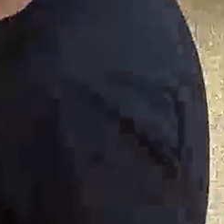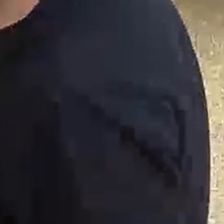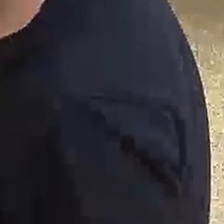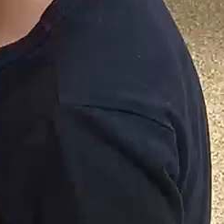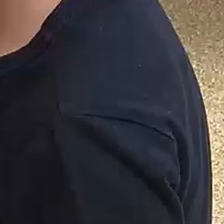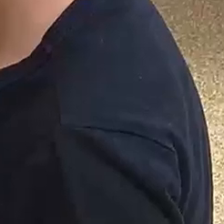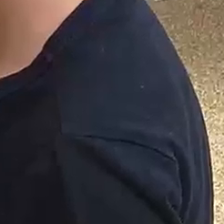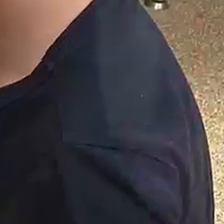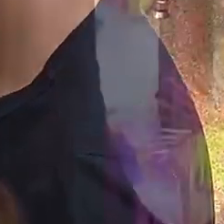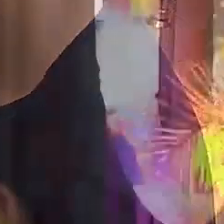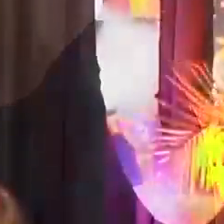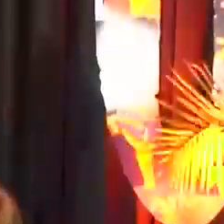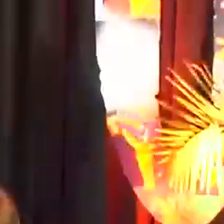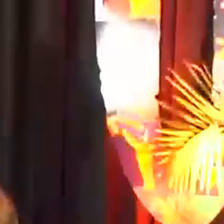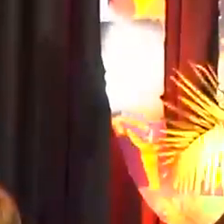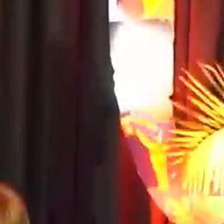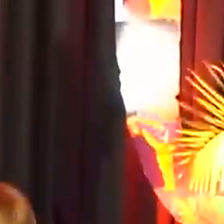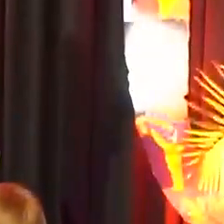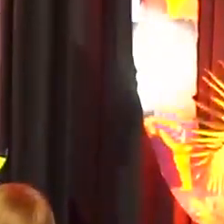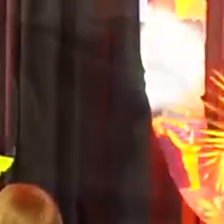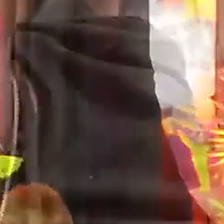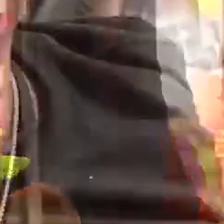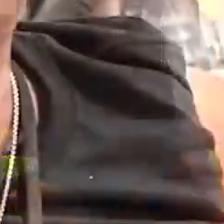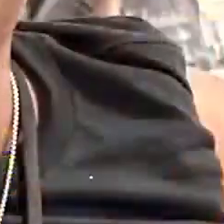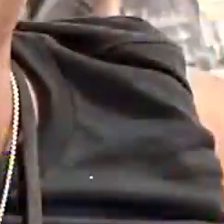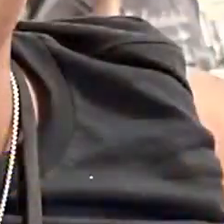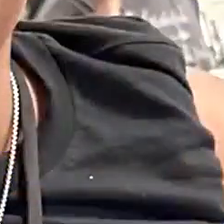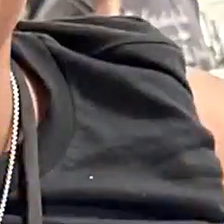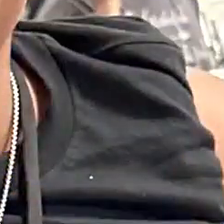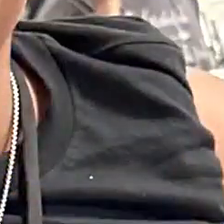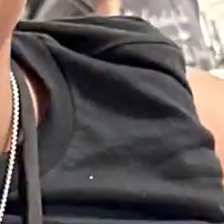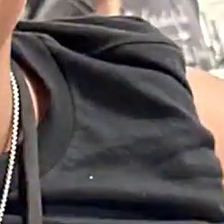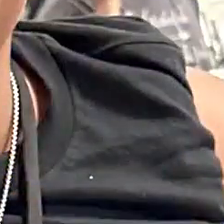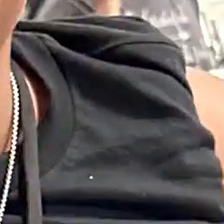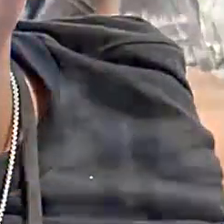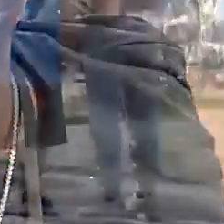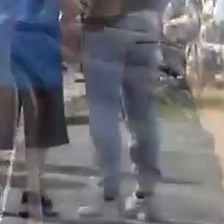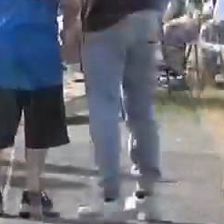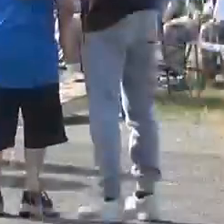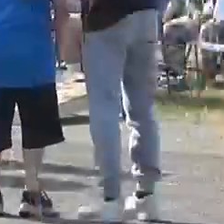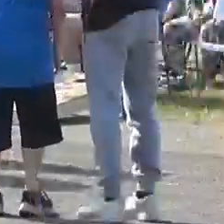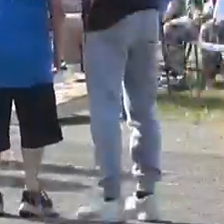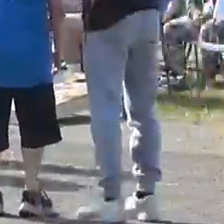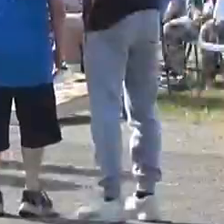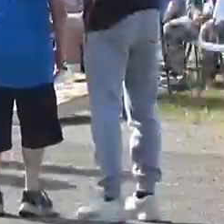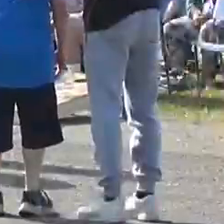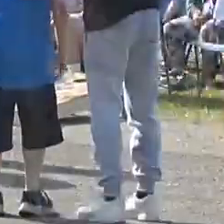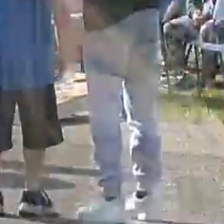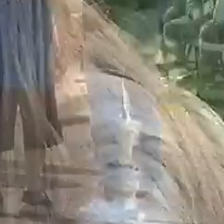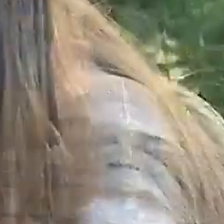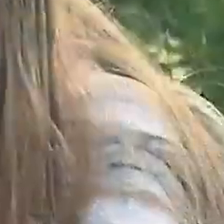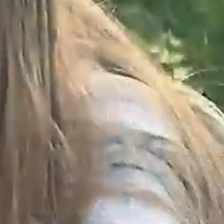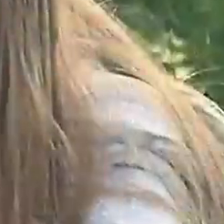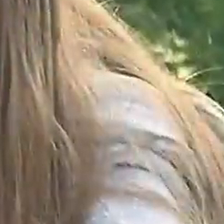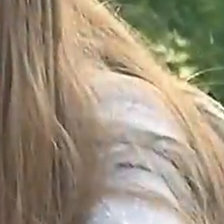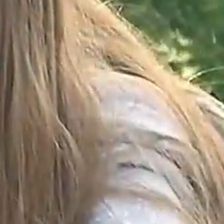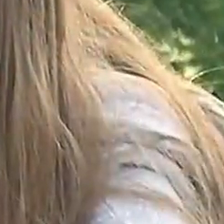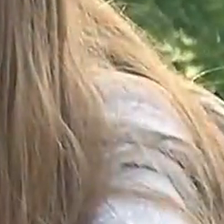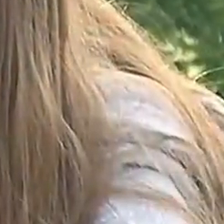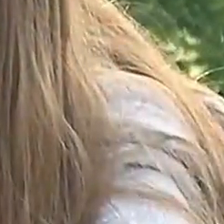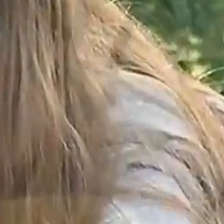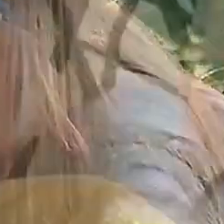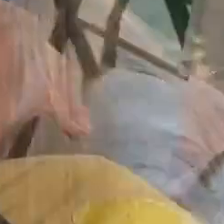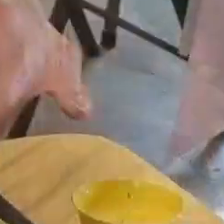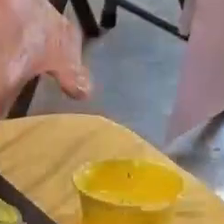Wood County Society is rising up for an impactful year ahead. Camp Echo, June the 4th through the 8th at Cedar Lakes in Ripley, is a phenomenal cultural and